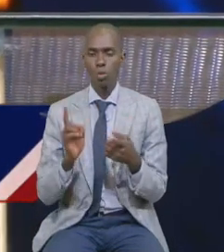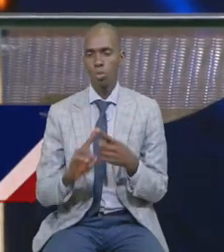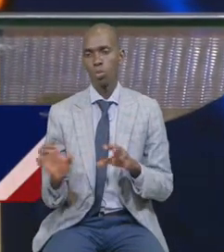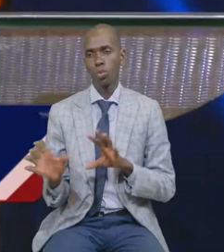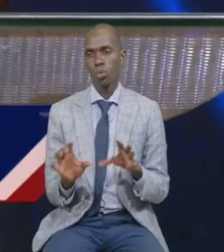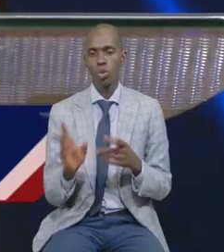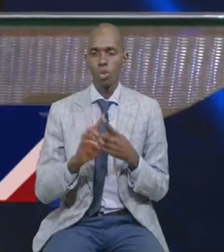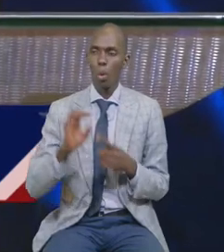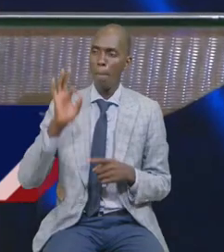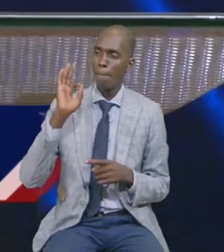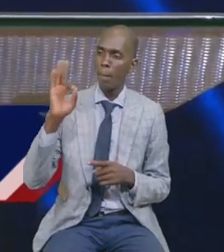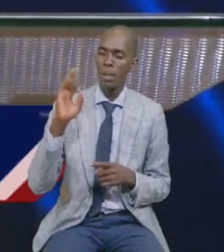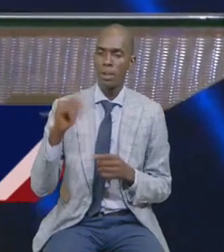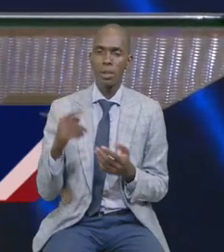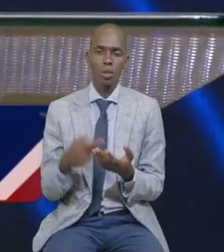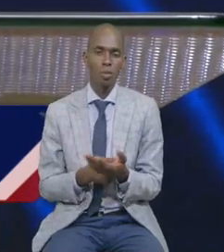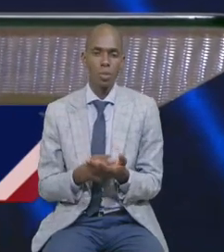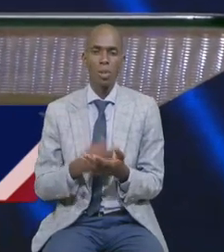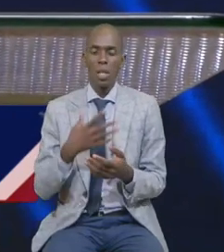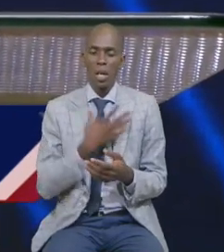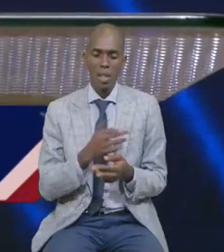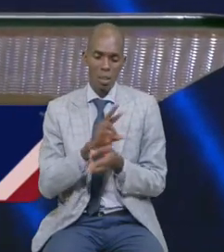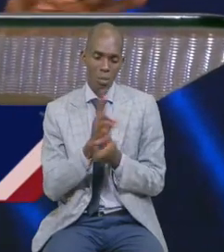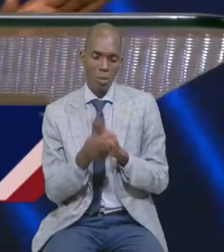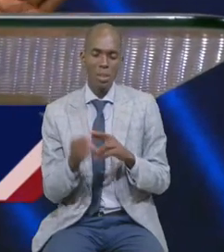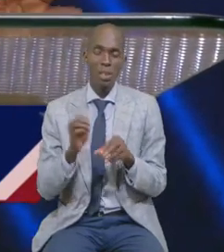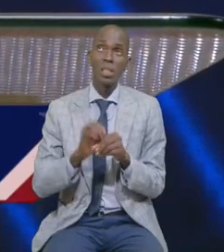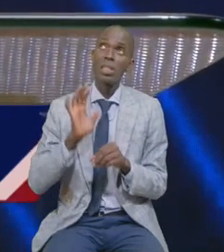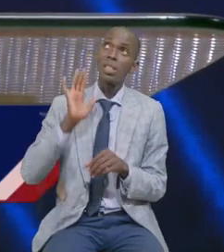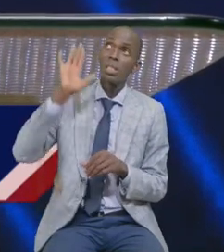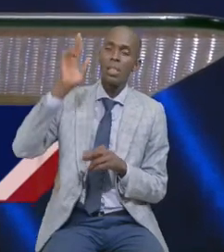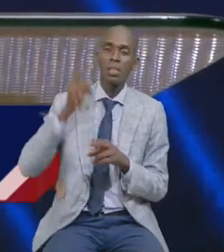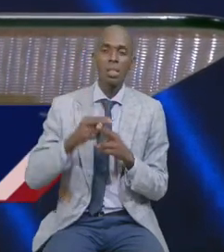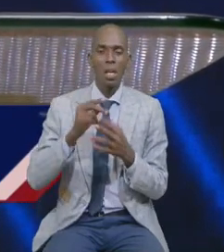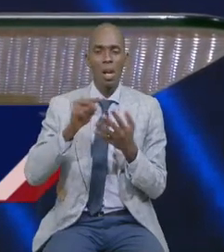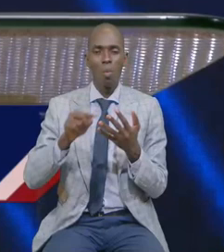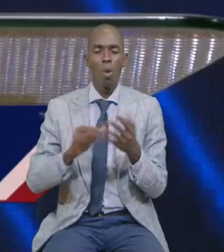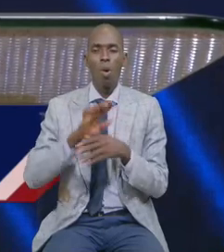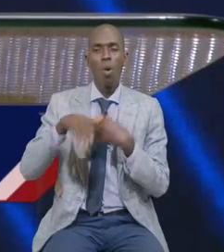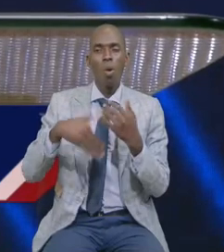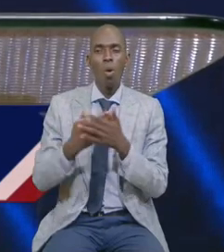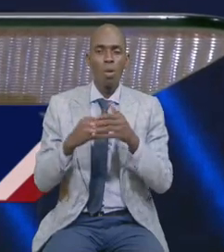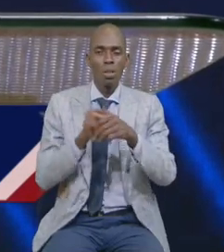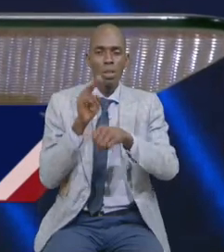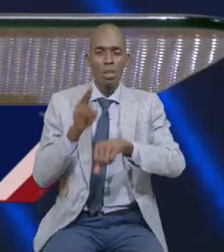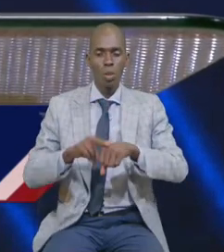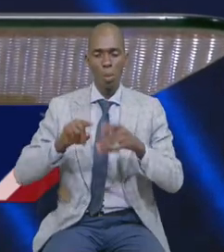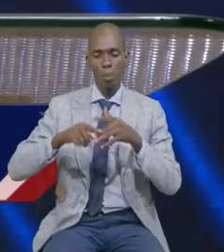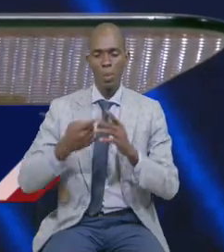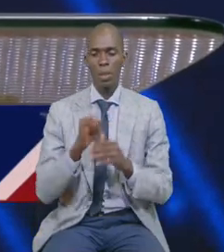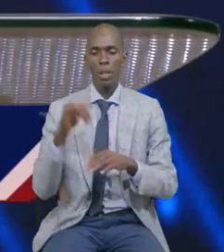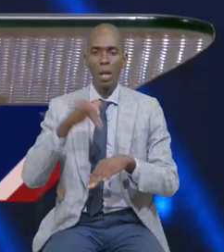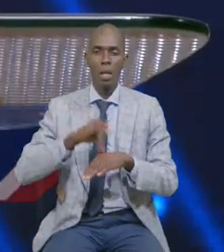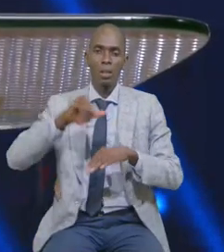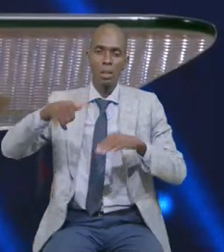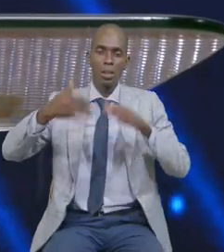word and preach repentance in his name among all nations, beginning at Jerusalem.